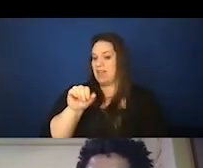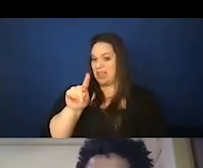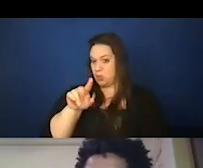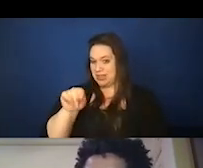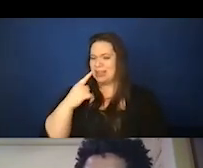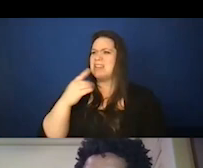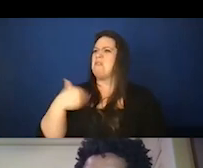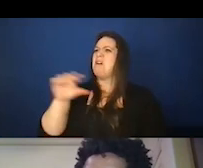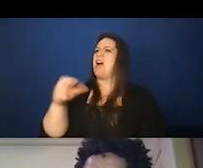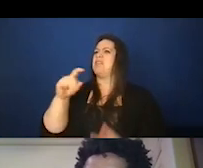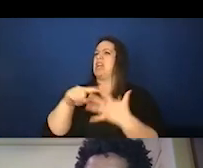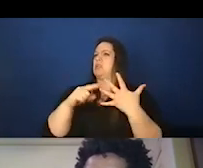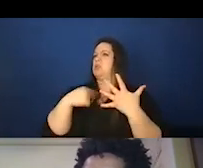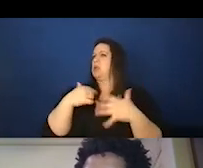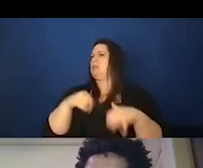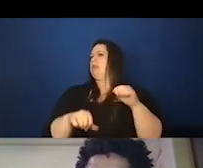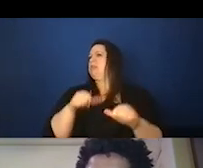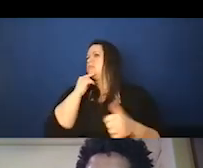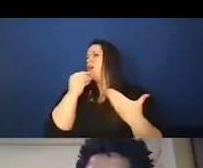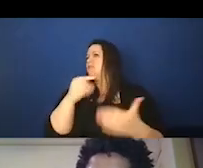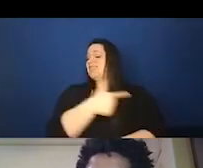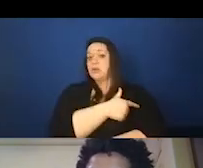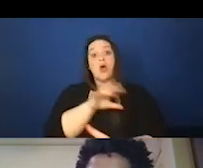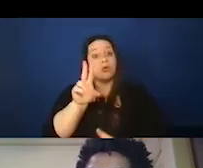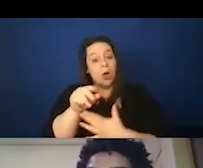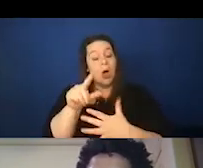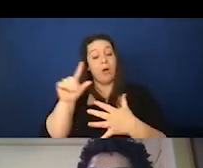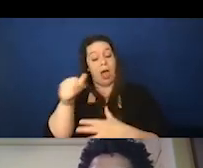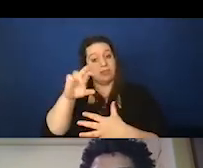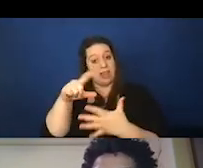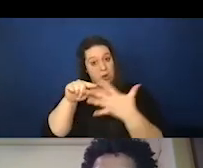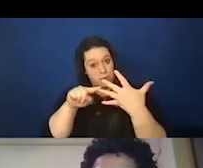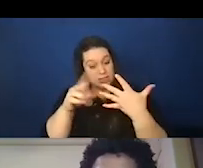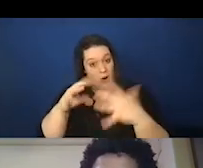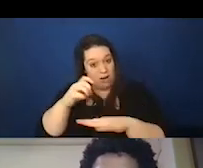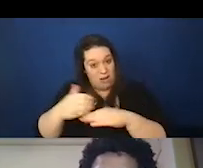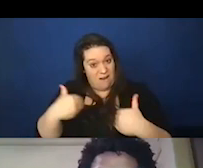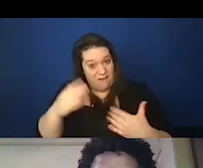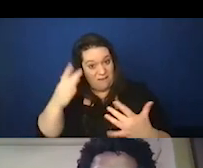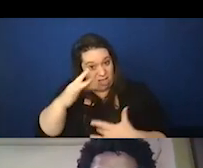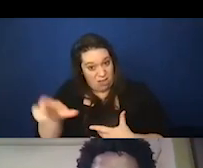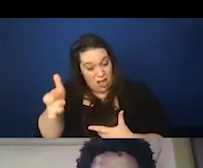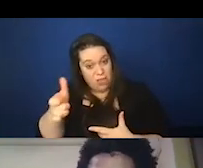consider getting this vaccine, not you should not. Thank you. Thank you.